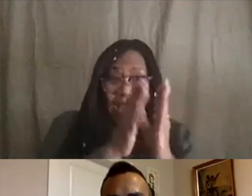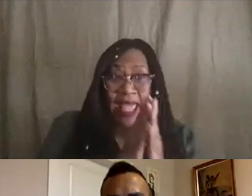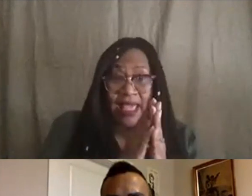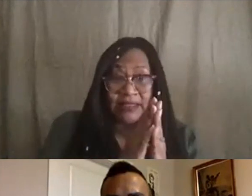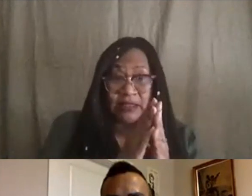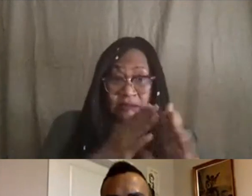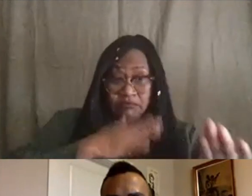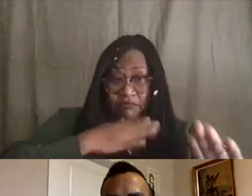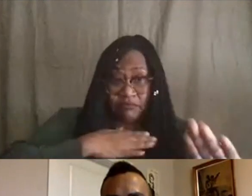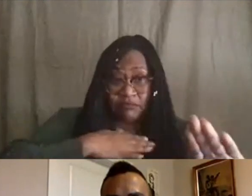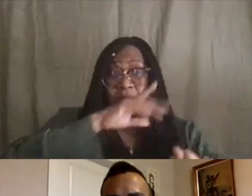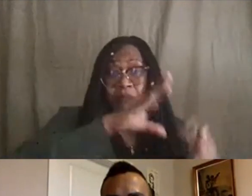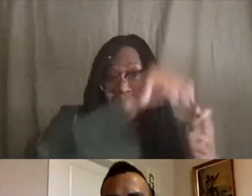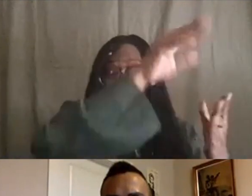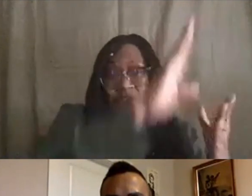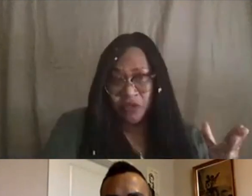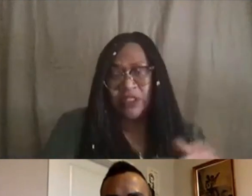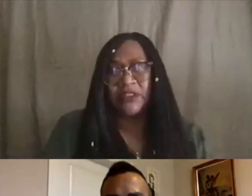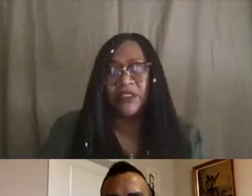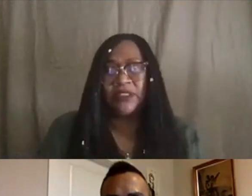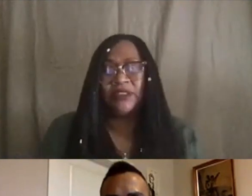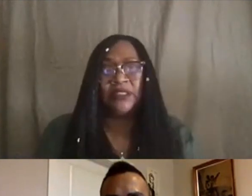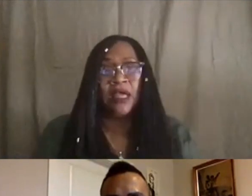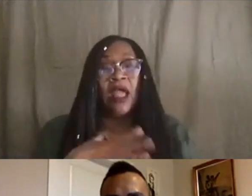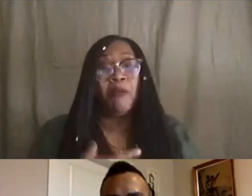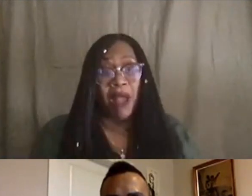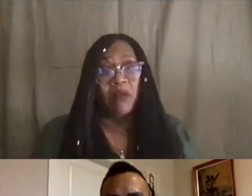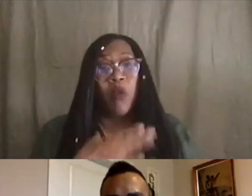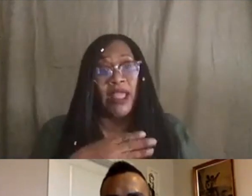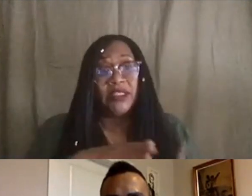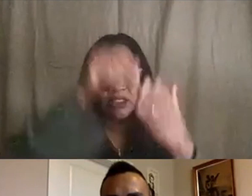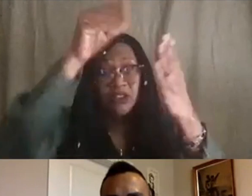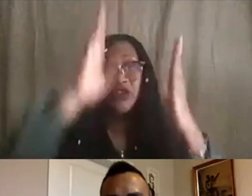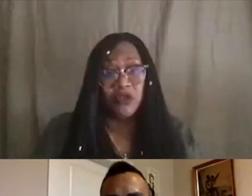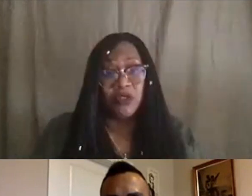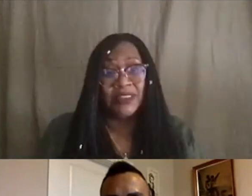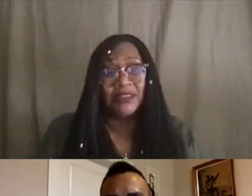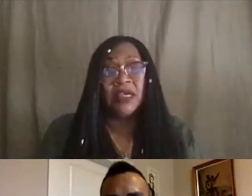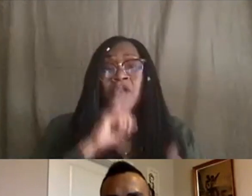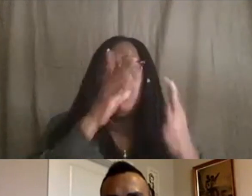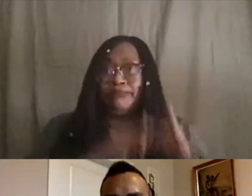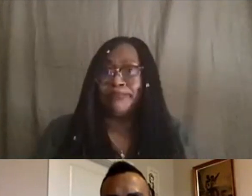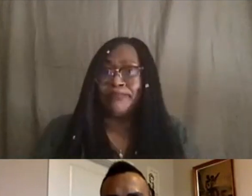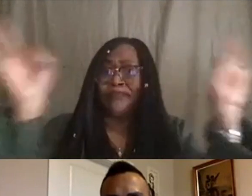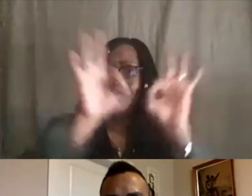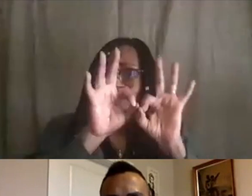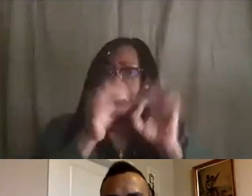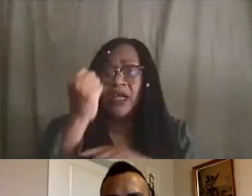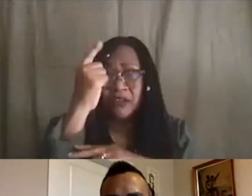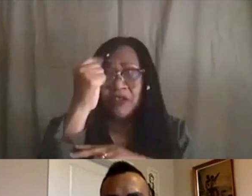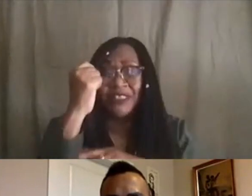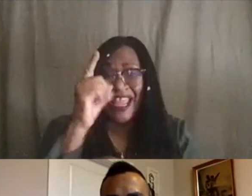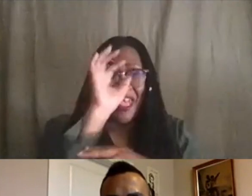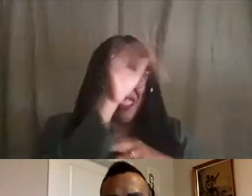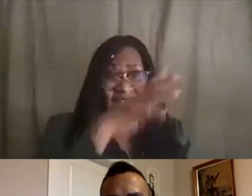that my white students, I want them to understand that their whiteness is provisional and that